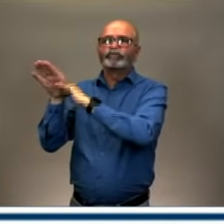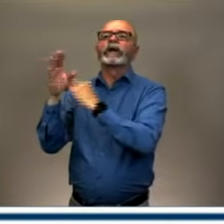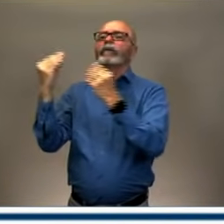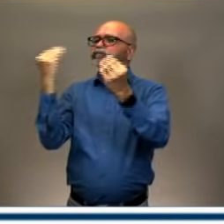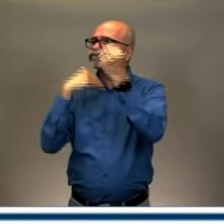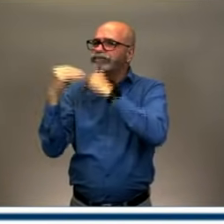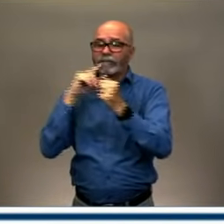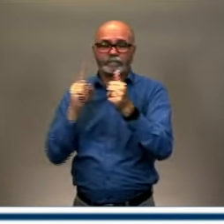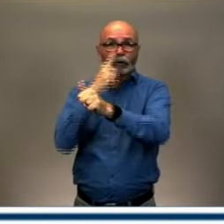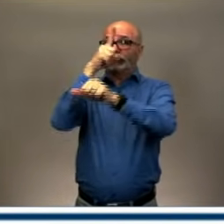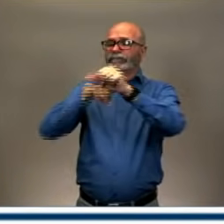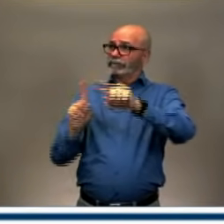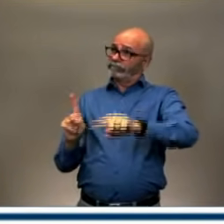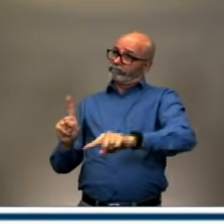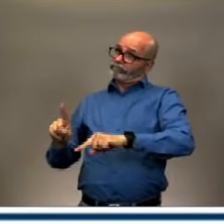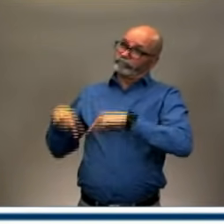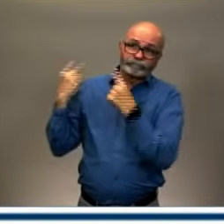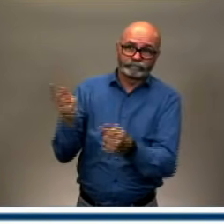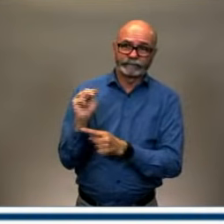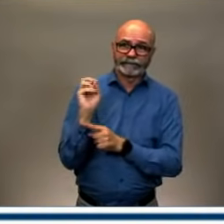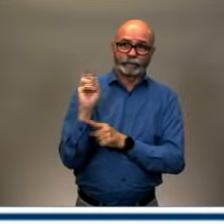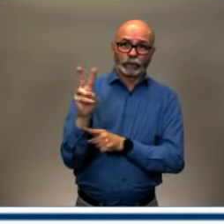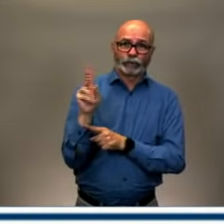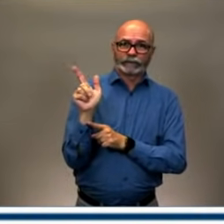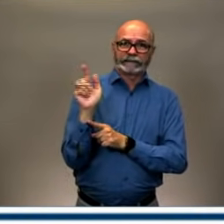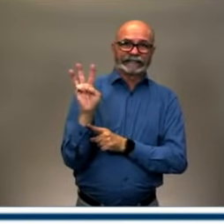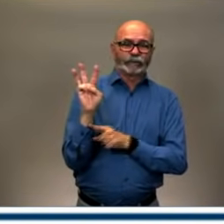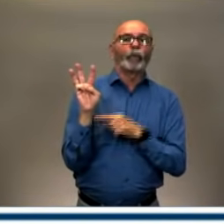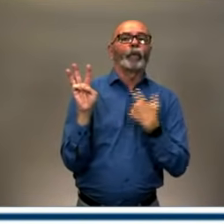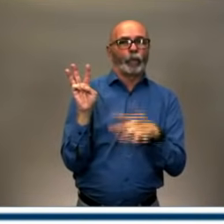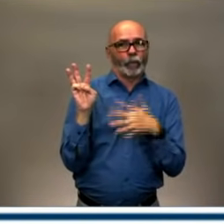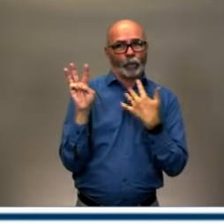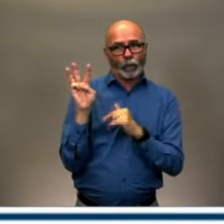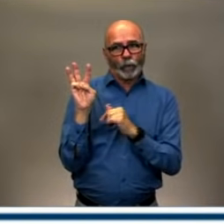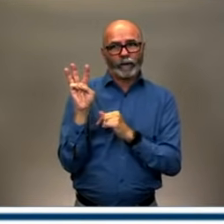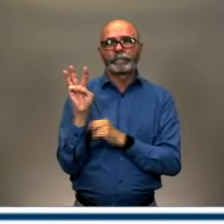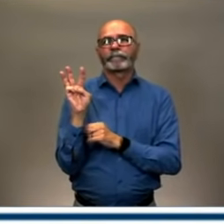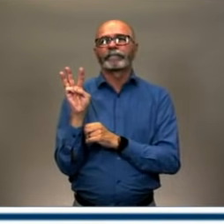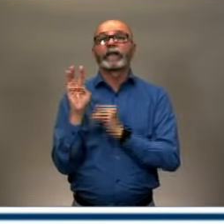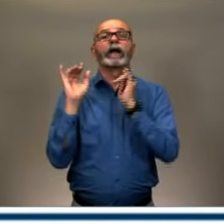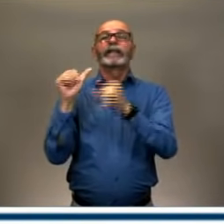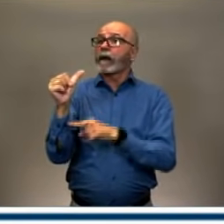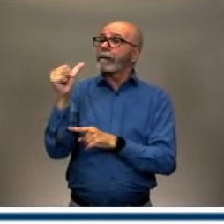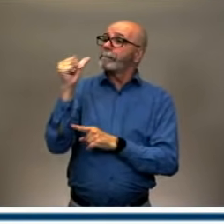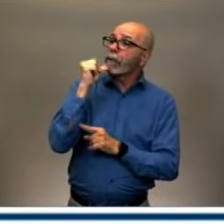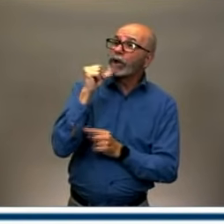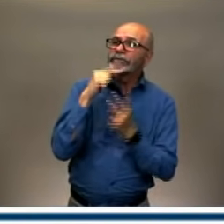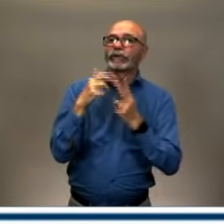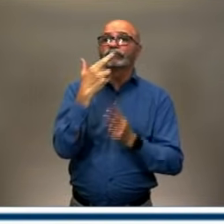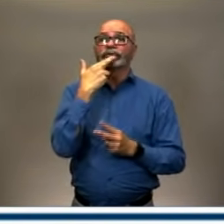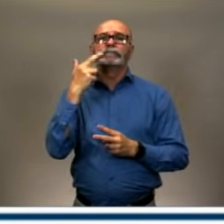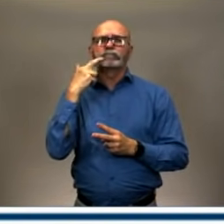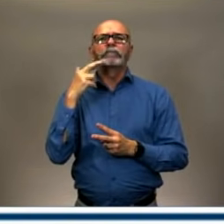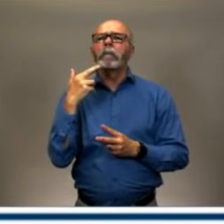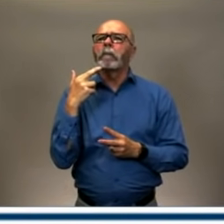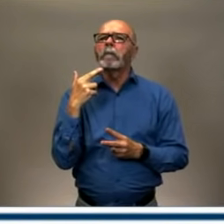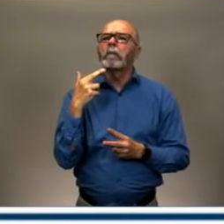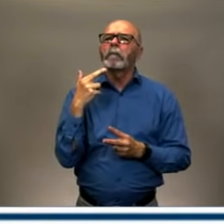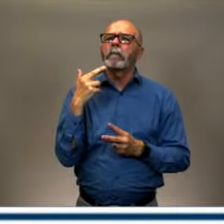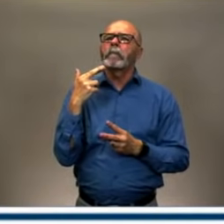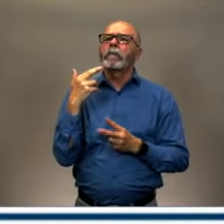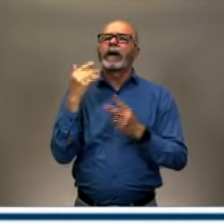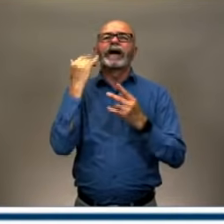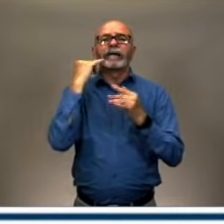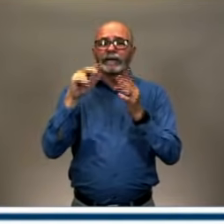November 26th. There are still restrictions in place for bars and restaurants across the province. The food and